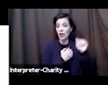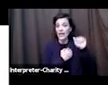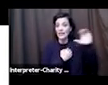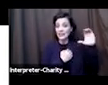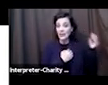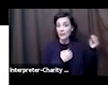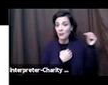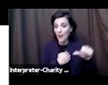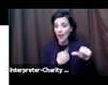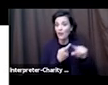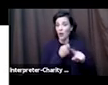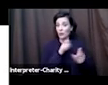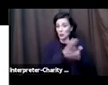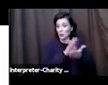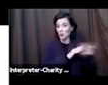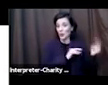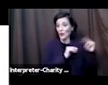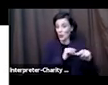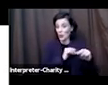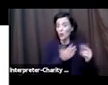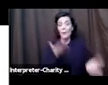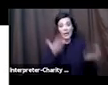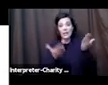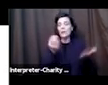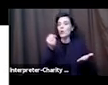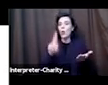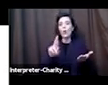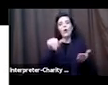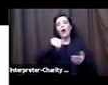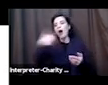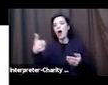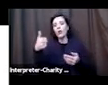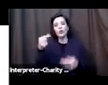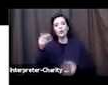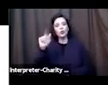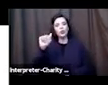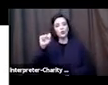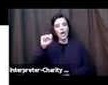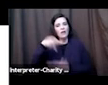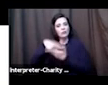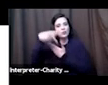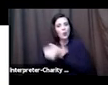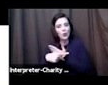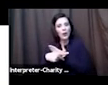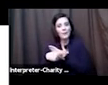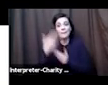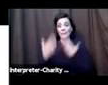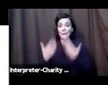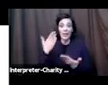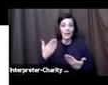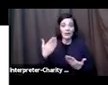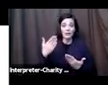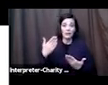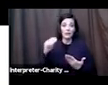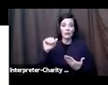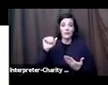through the school. Or maybe we want to look at other types of grant programs like Kim had mentioned. Another option might be something like